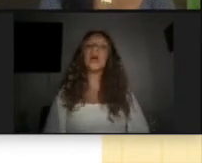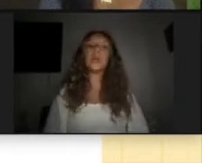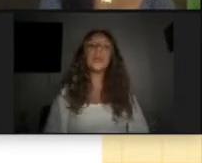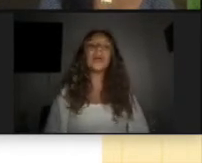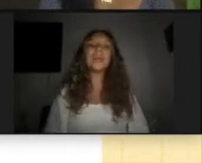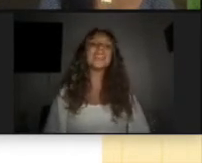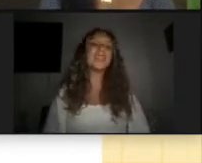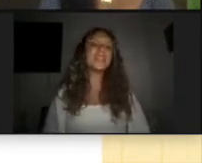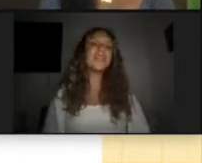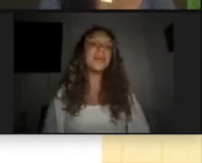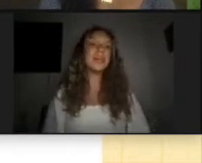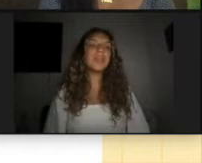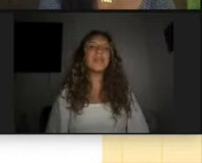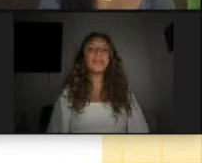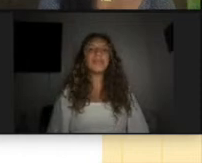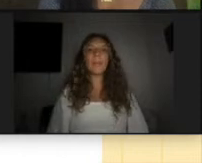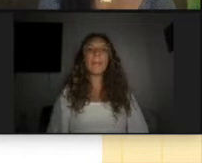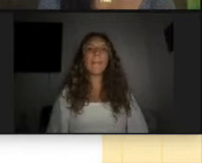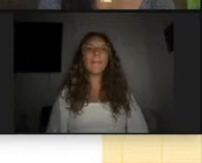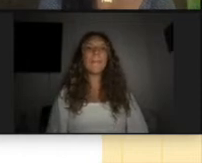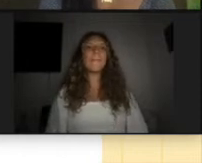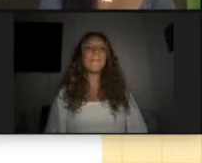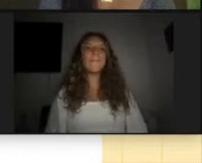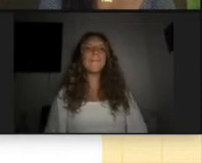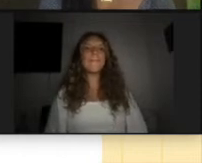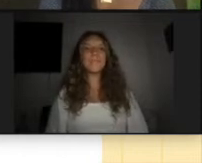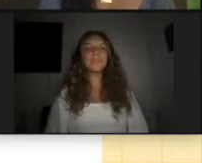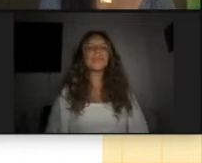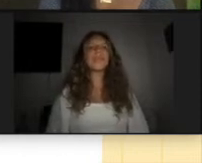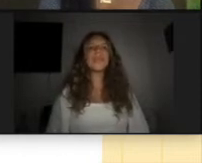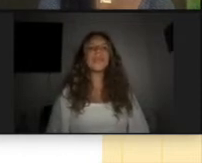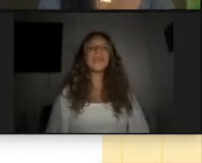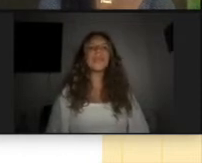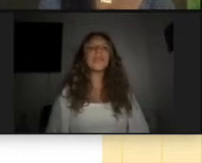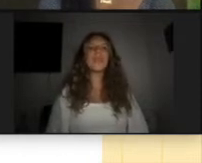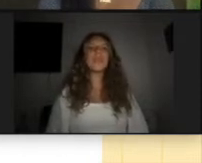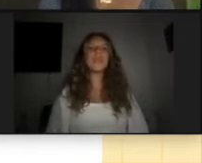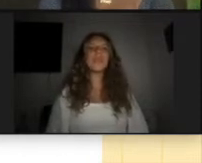followed by students of the month then we'll have a teacher farewell